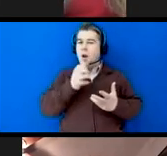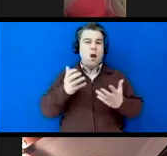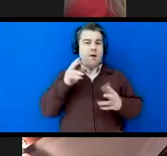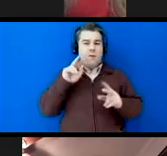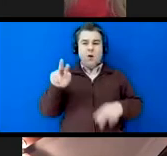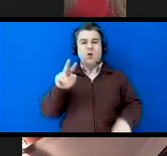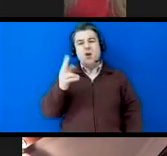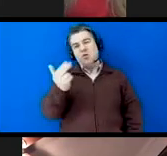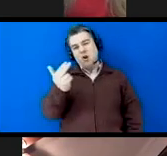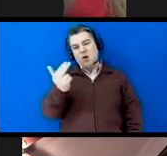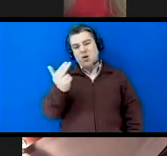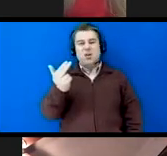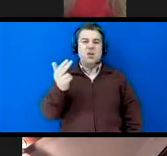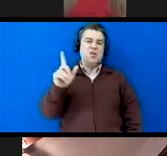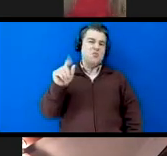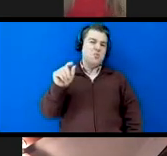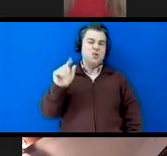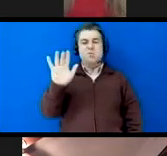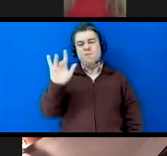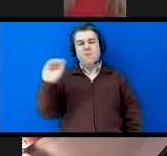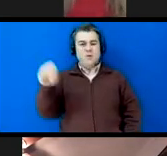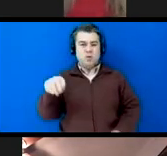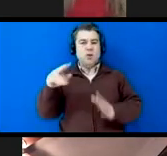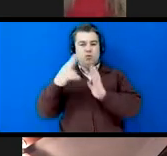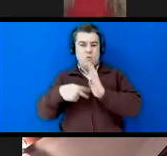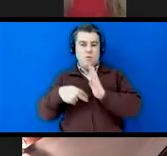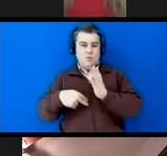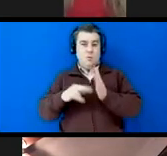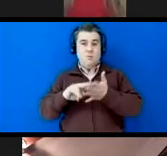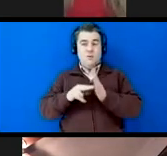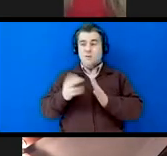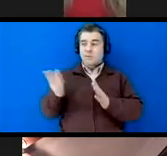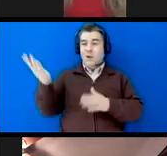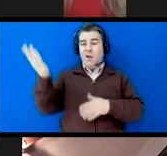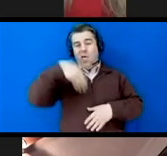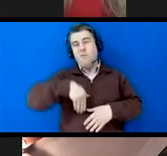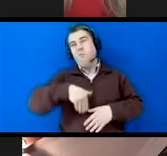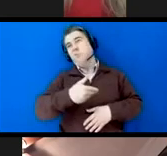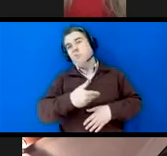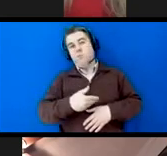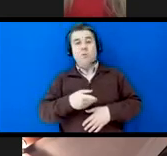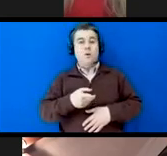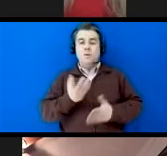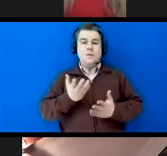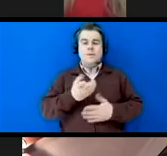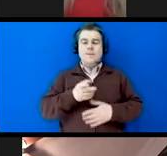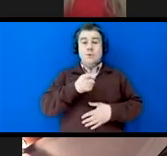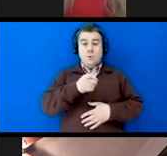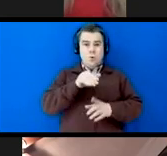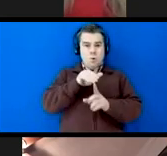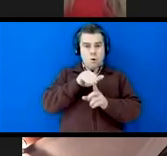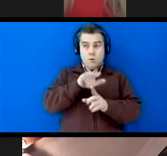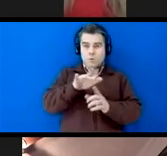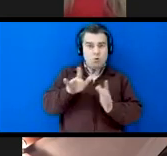25% read rate. So we want to make sure that the person gets the information. So that's why you're being alerted to stay in